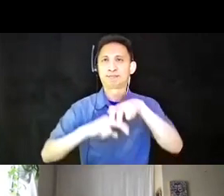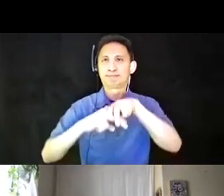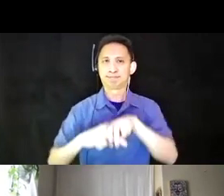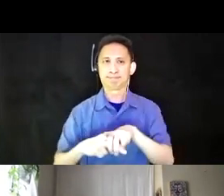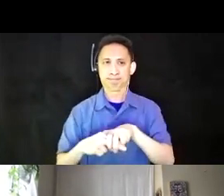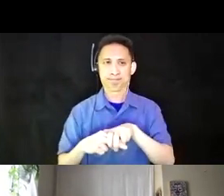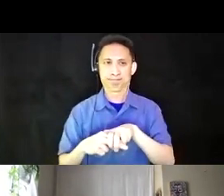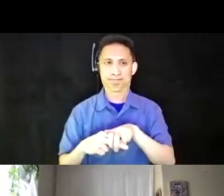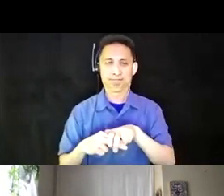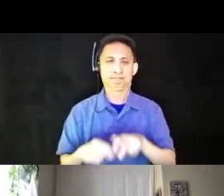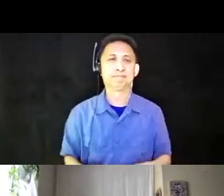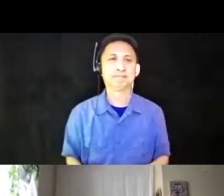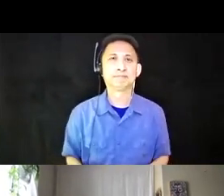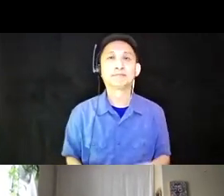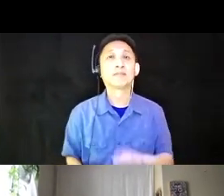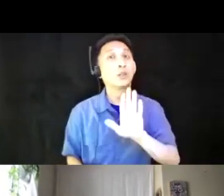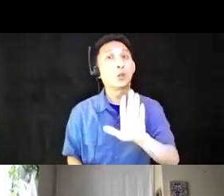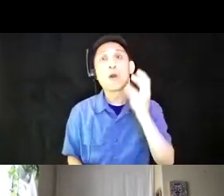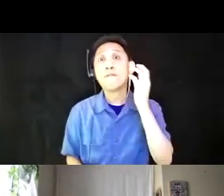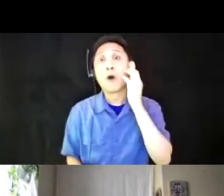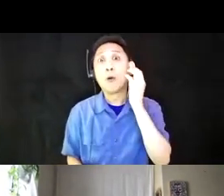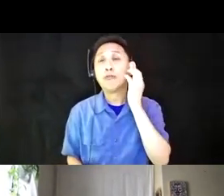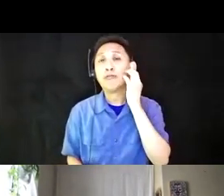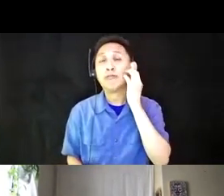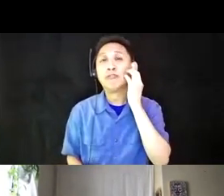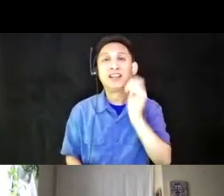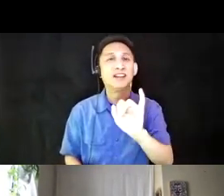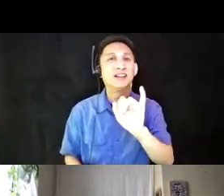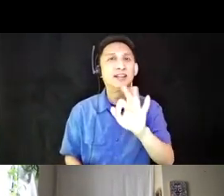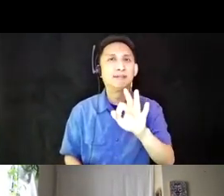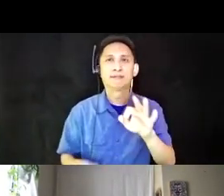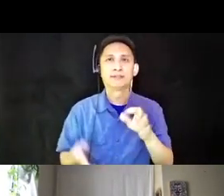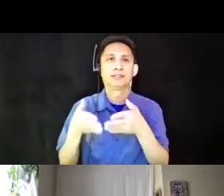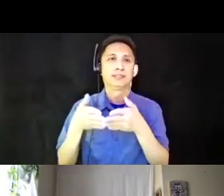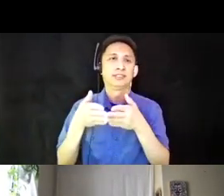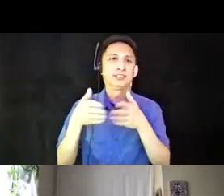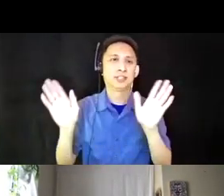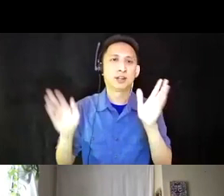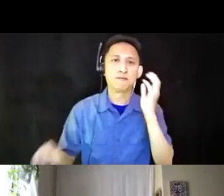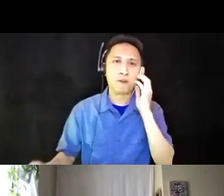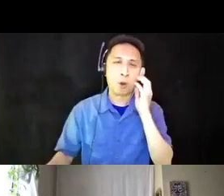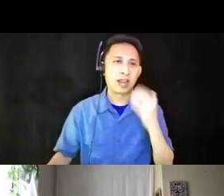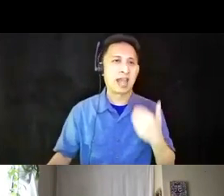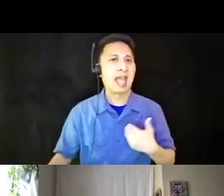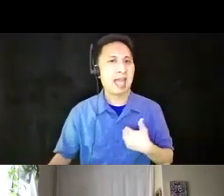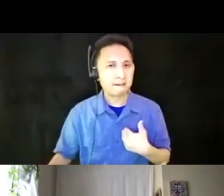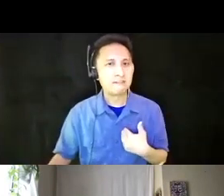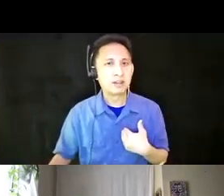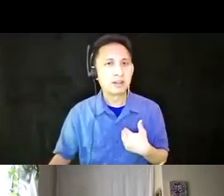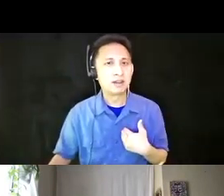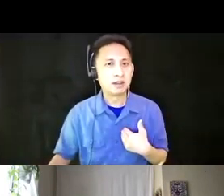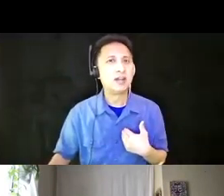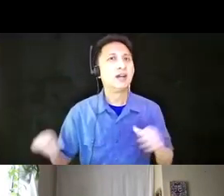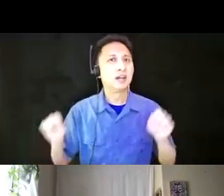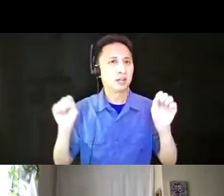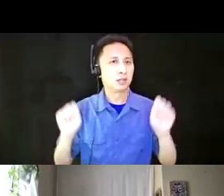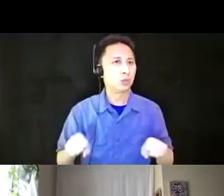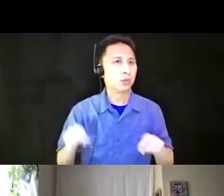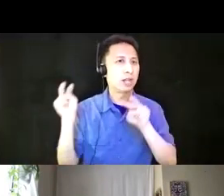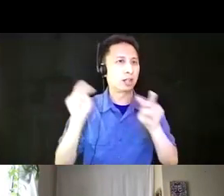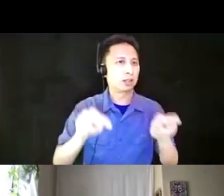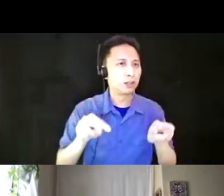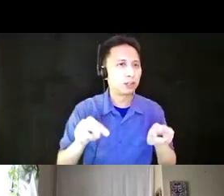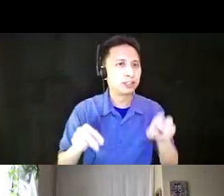Every phone, like if you have a basic smartphone, should have a compass app, so you can figure out where south